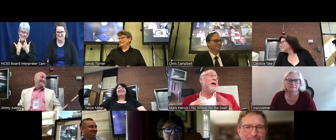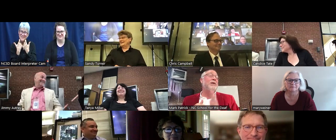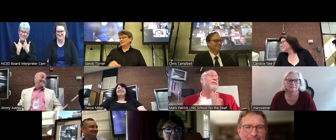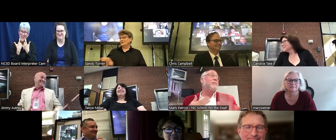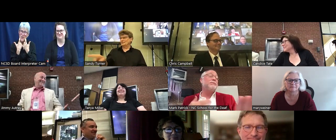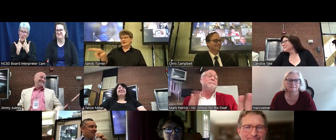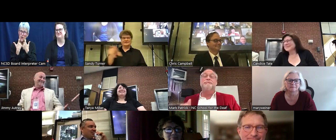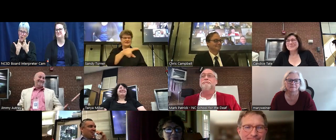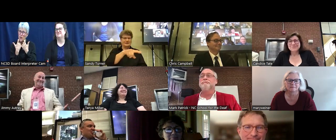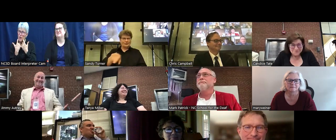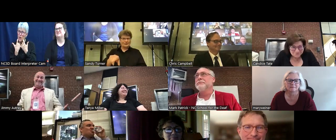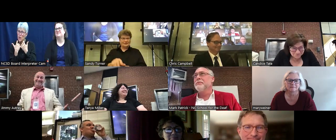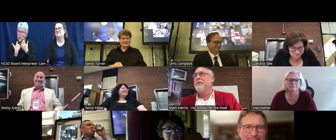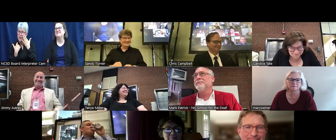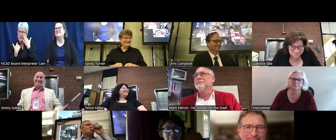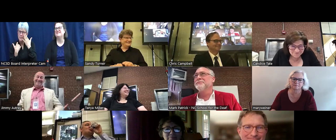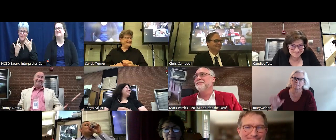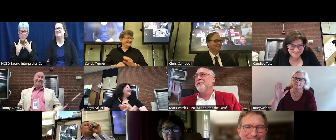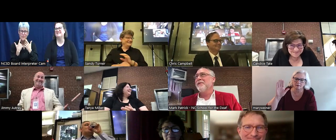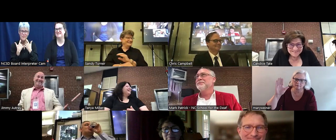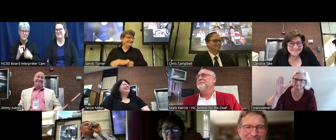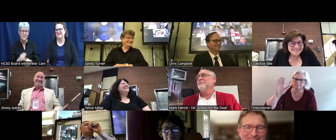We got to look around the table.